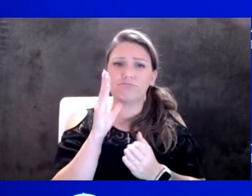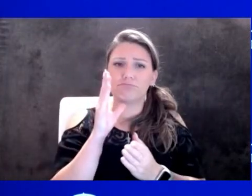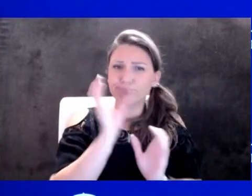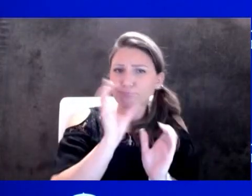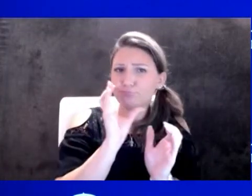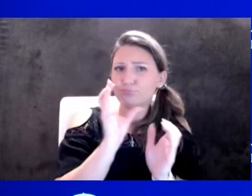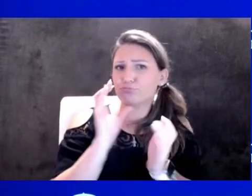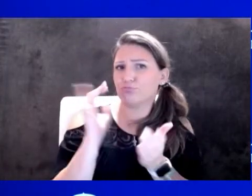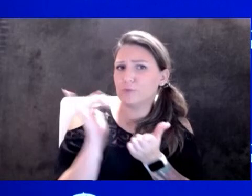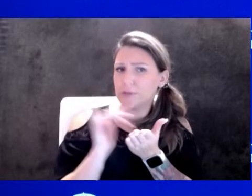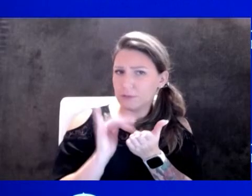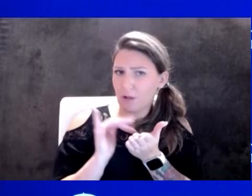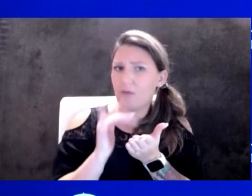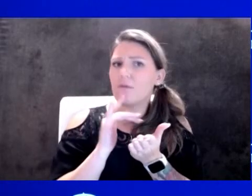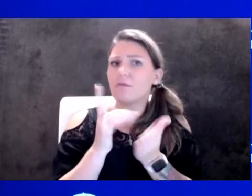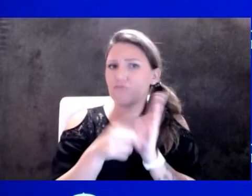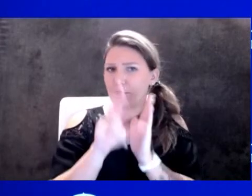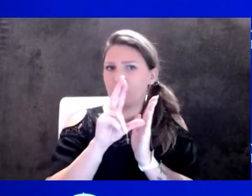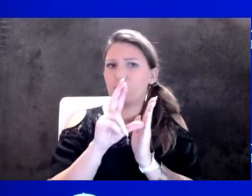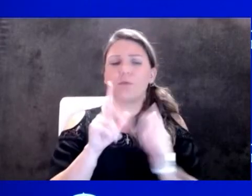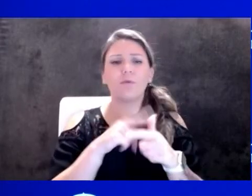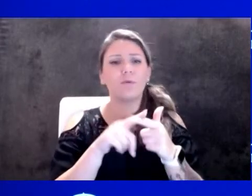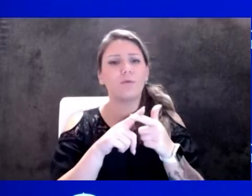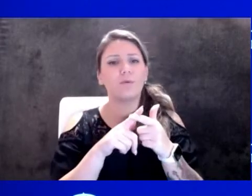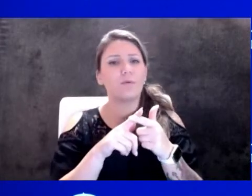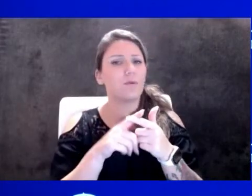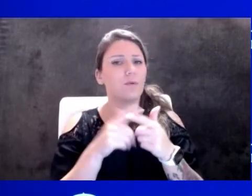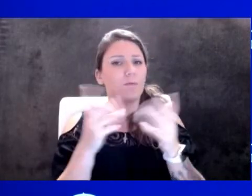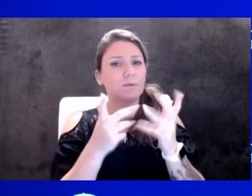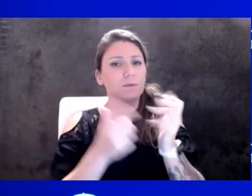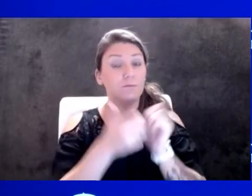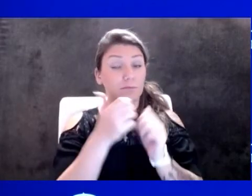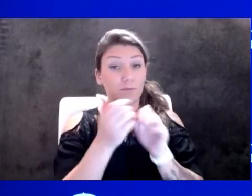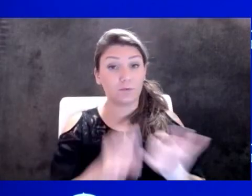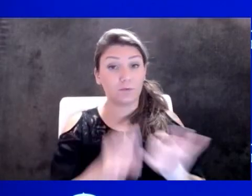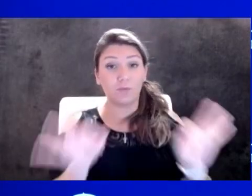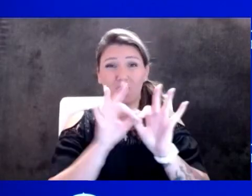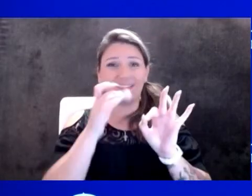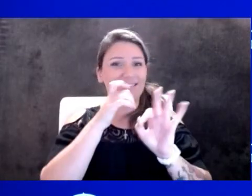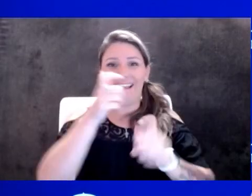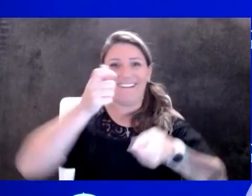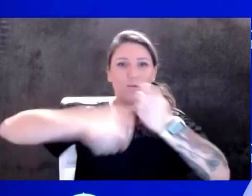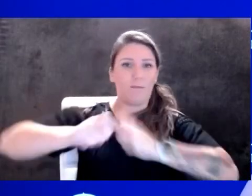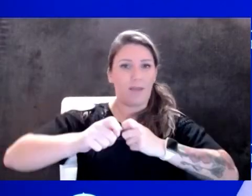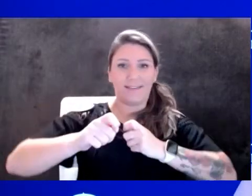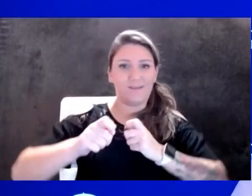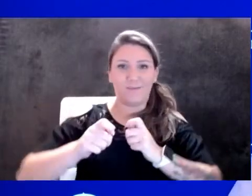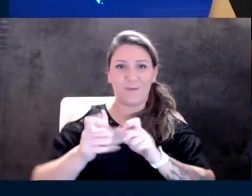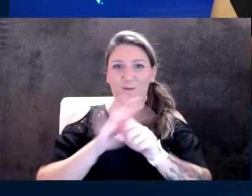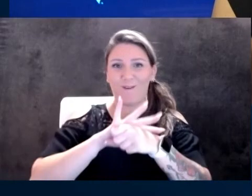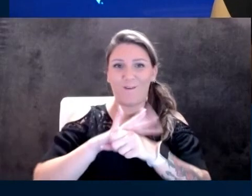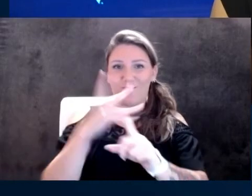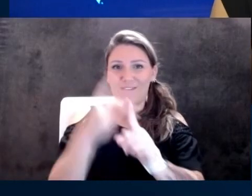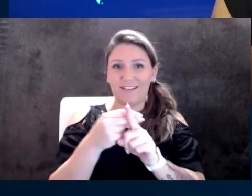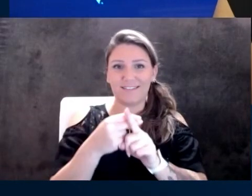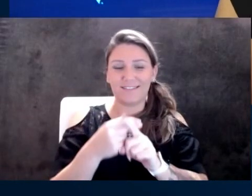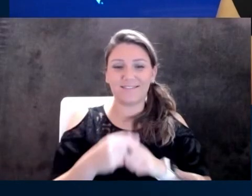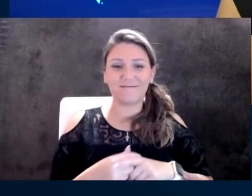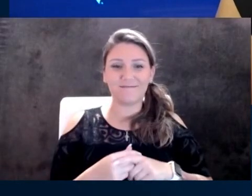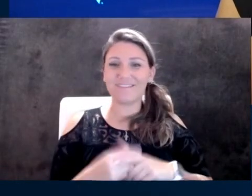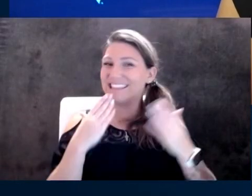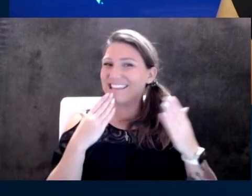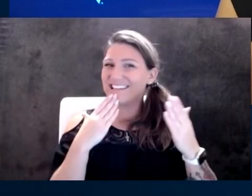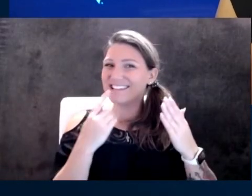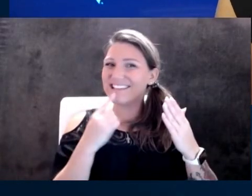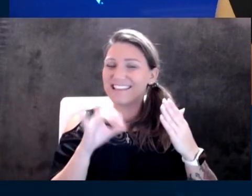is that this will not be a replacement for the COVID-19 vaccinations. All right, you heard it here. Thanks for saying that. Okay, so